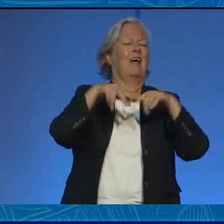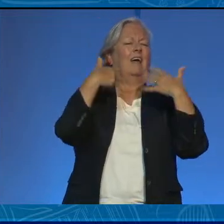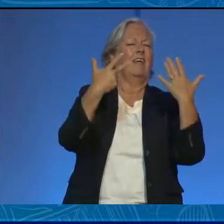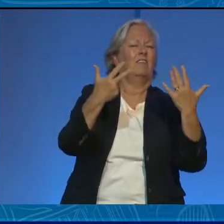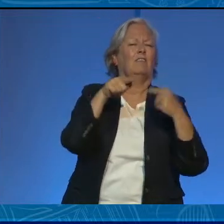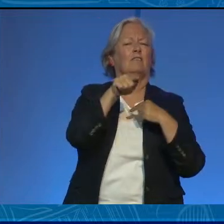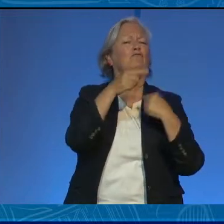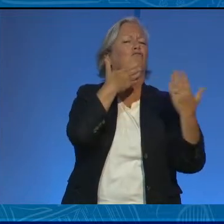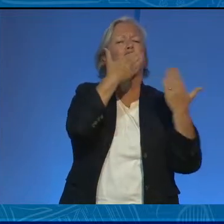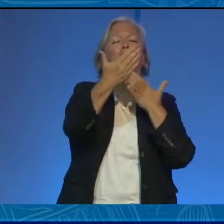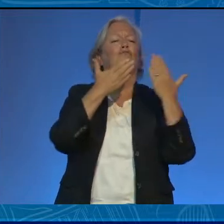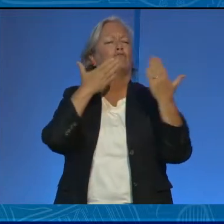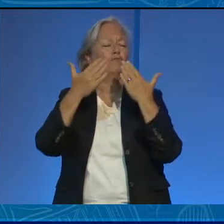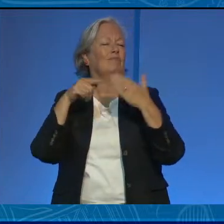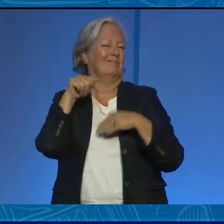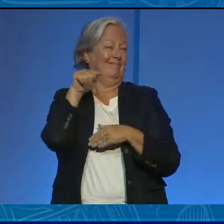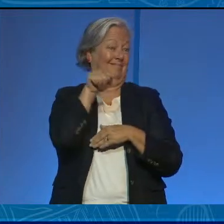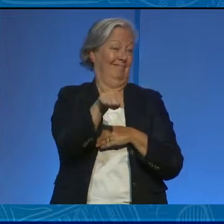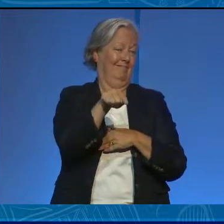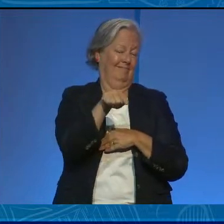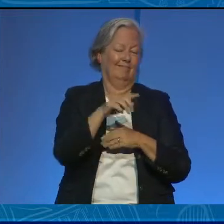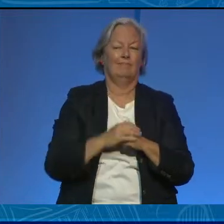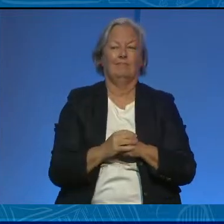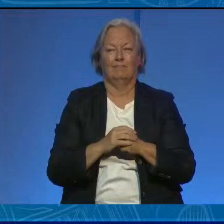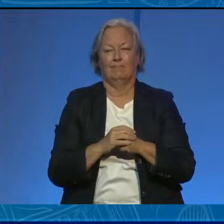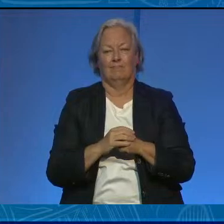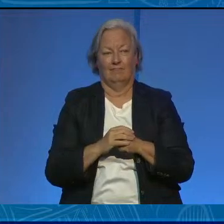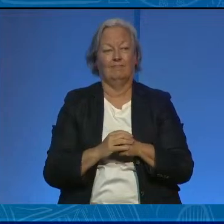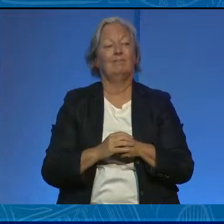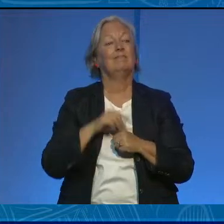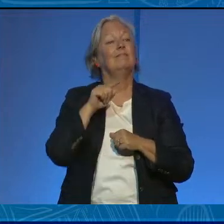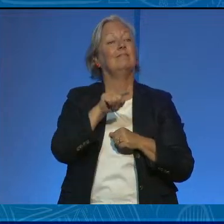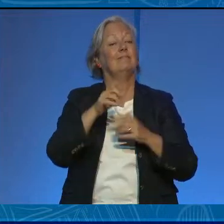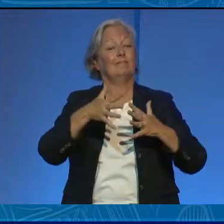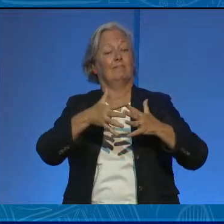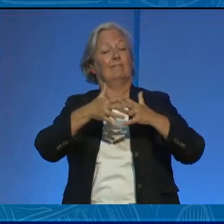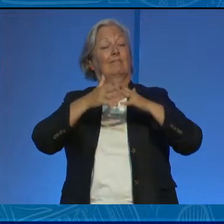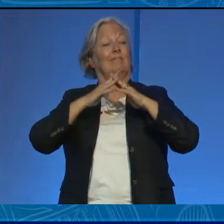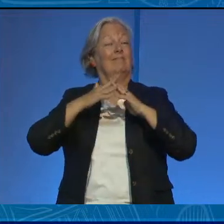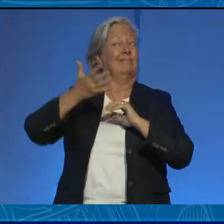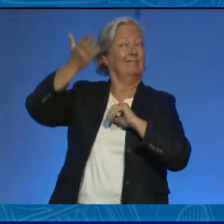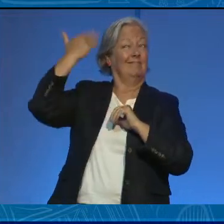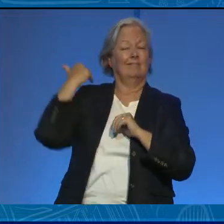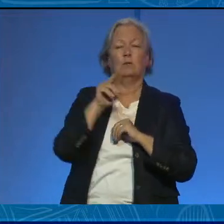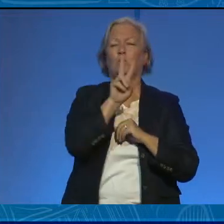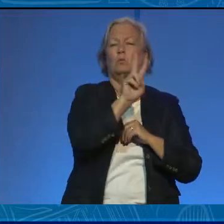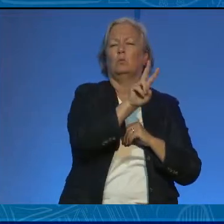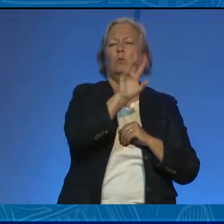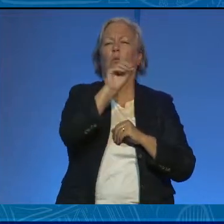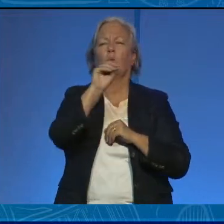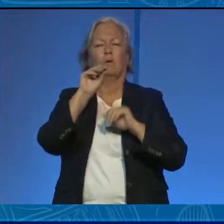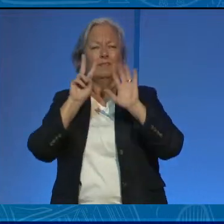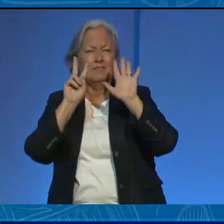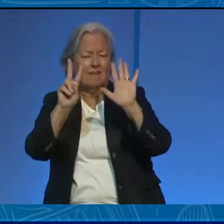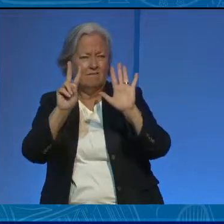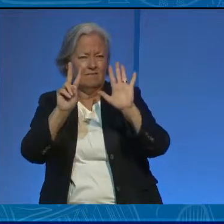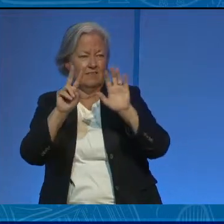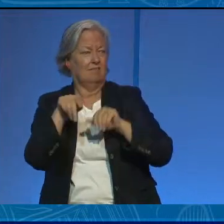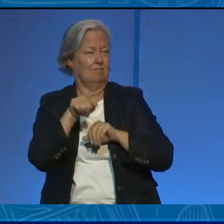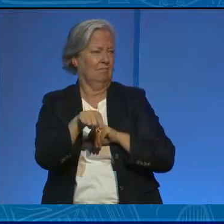June. Since its inception in 2007, the Global Platform has brought